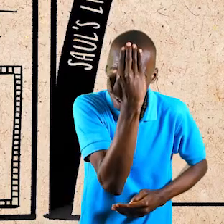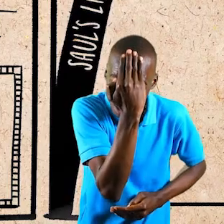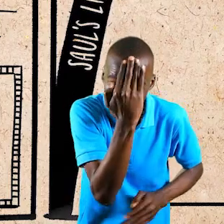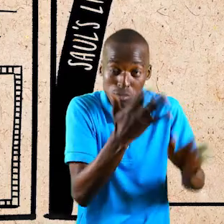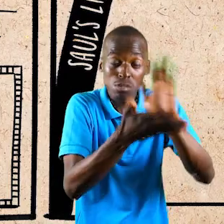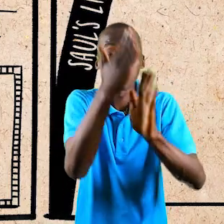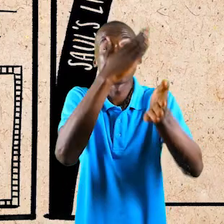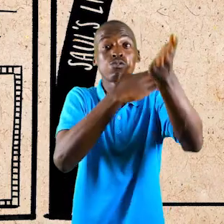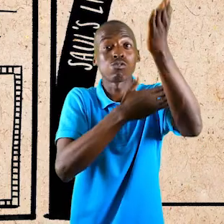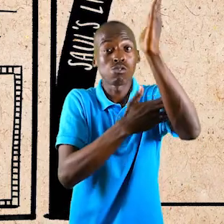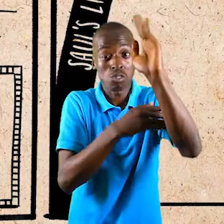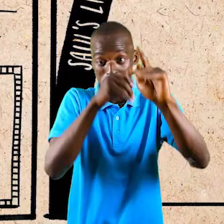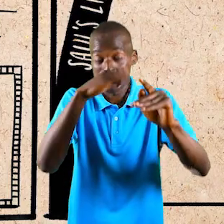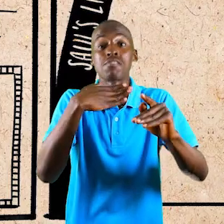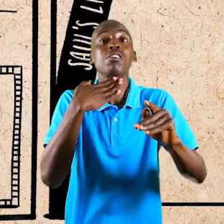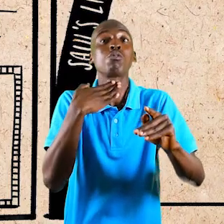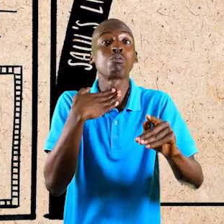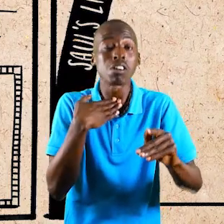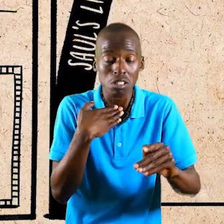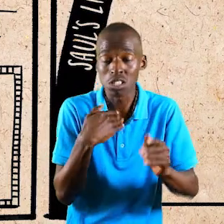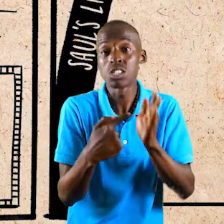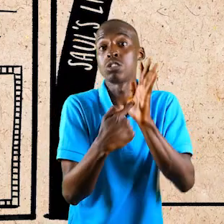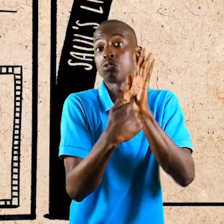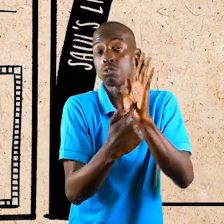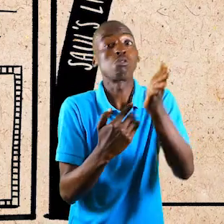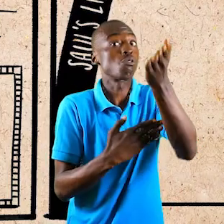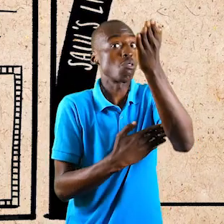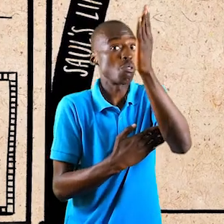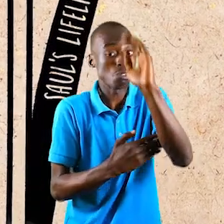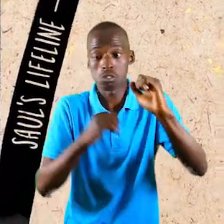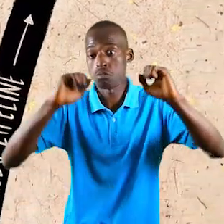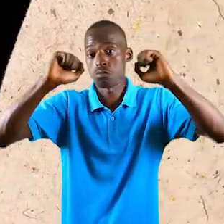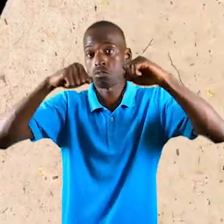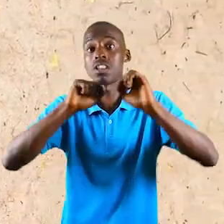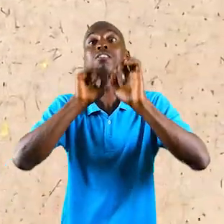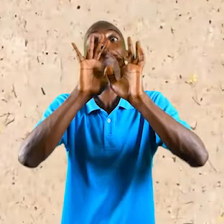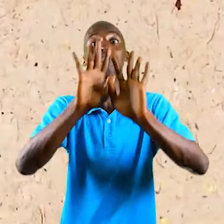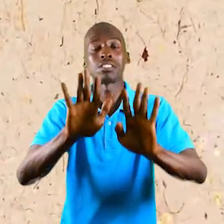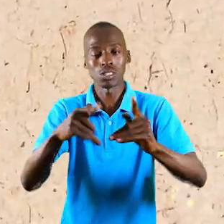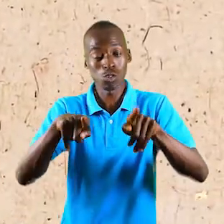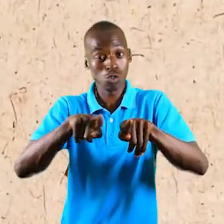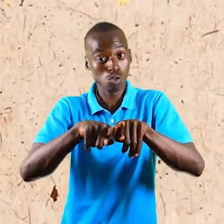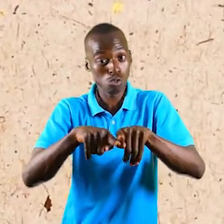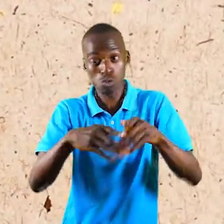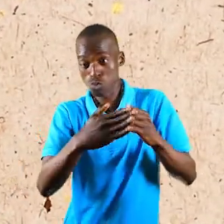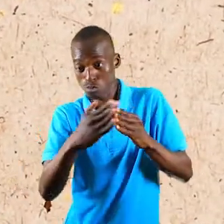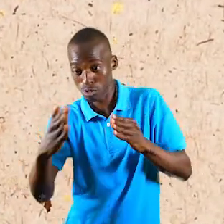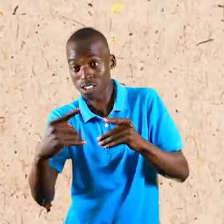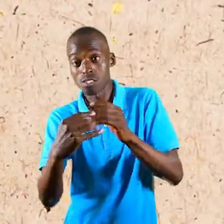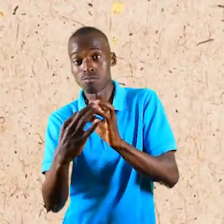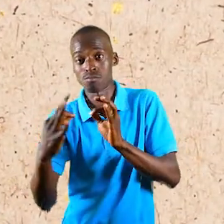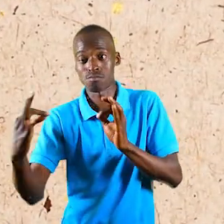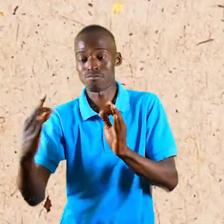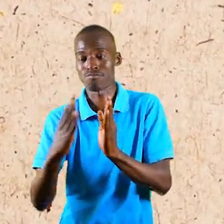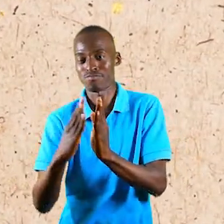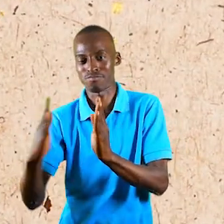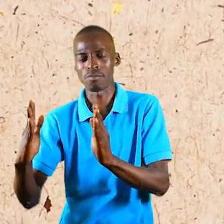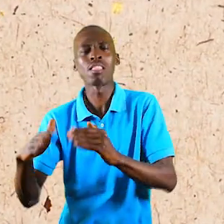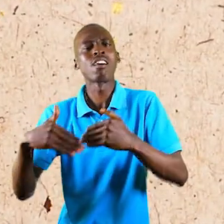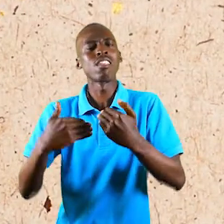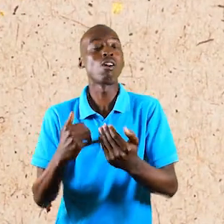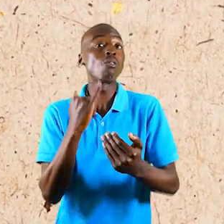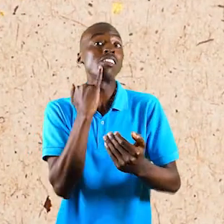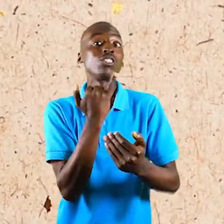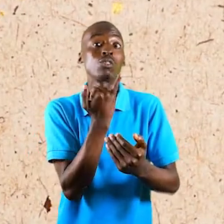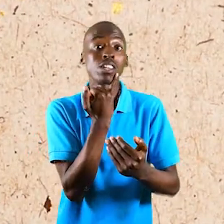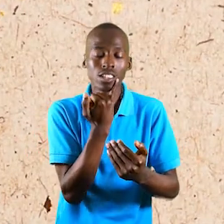and obedient if they want to experience God's covenant blessing, which opens up into the next large section. The